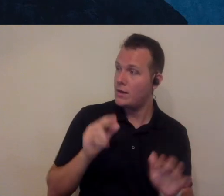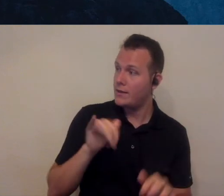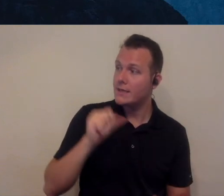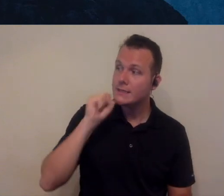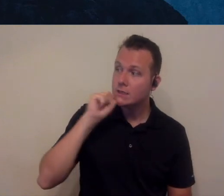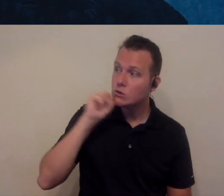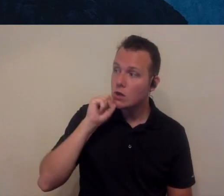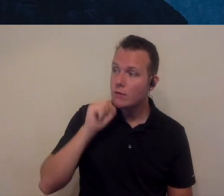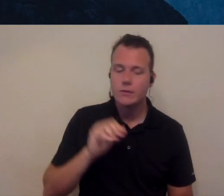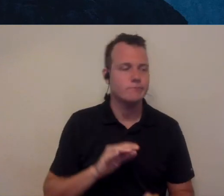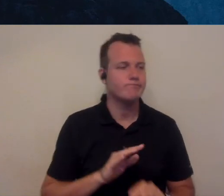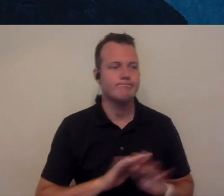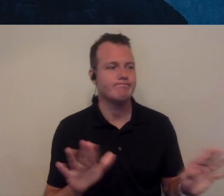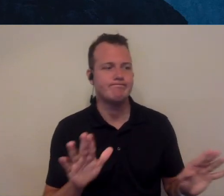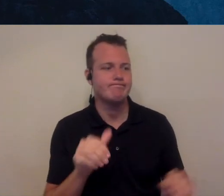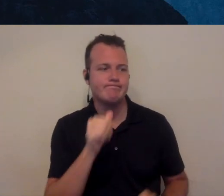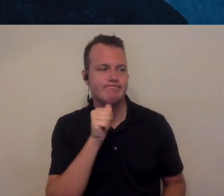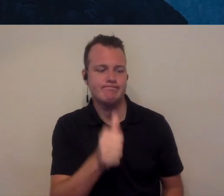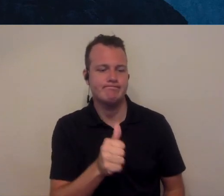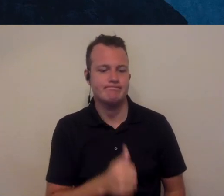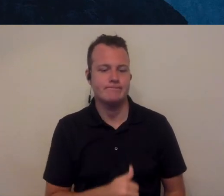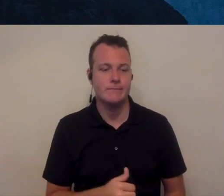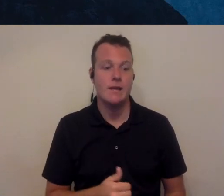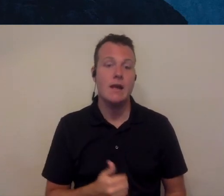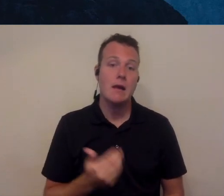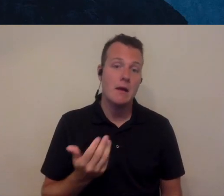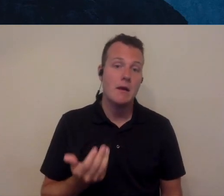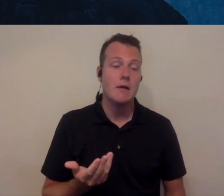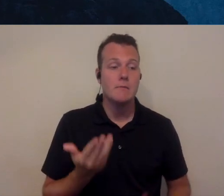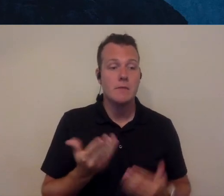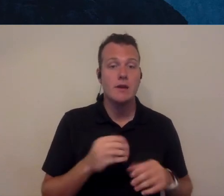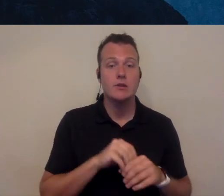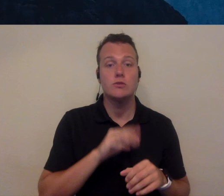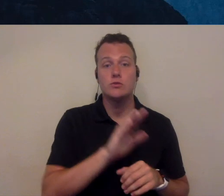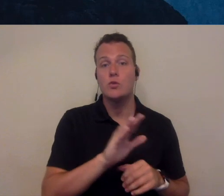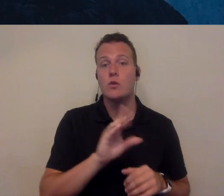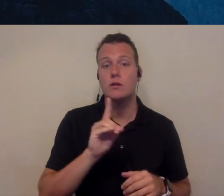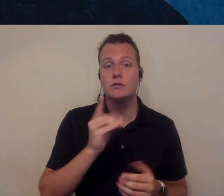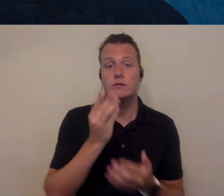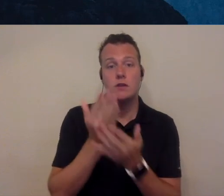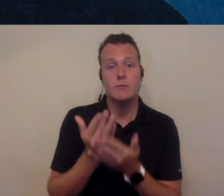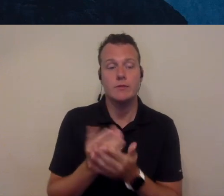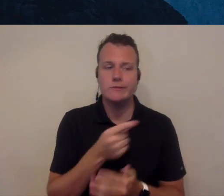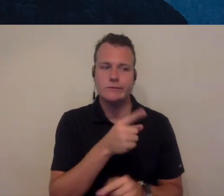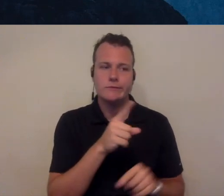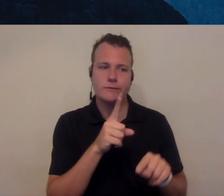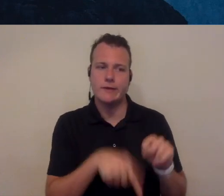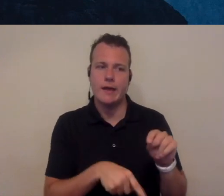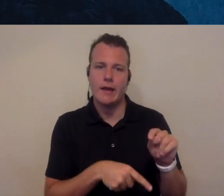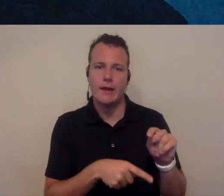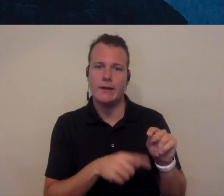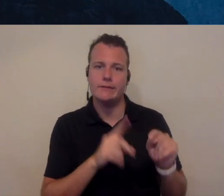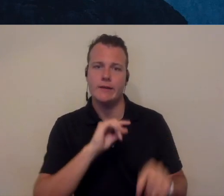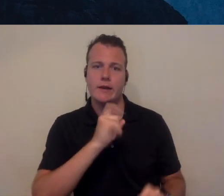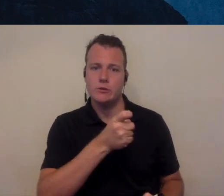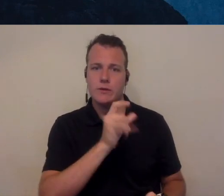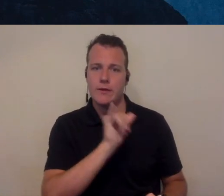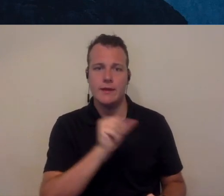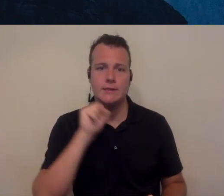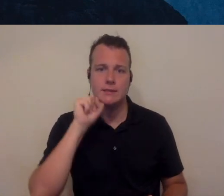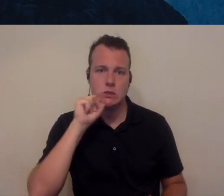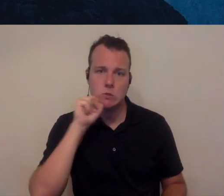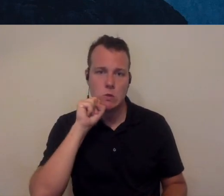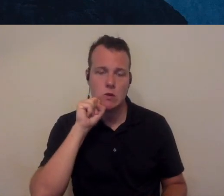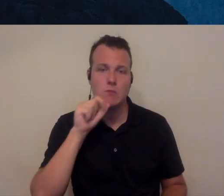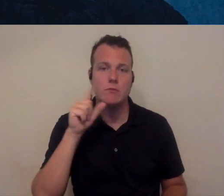that syndrome? I would not, unless it's in your documentation, because you can't diagnose